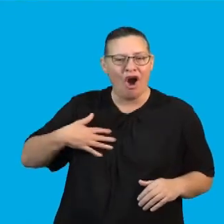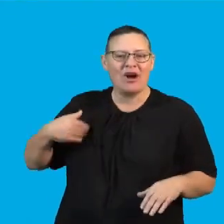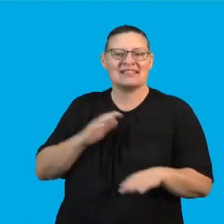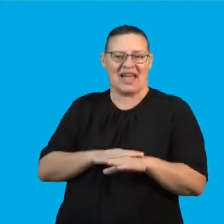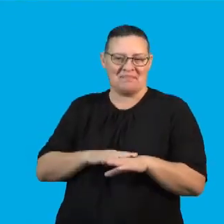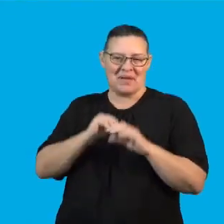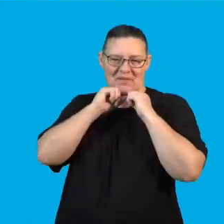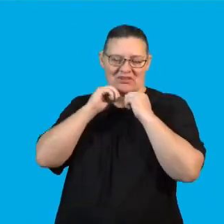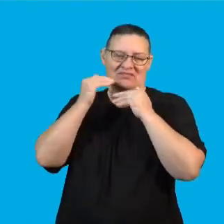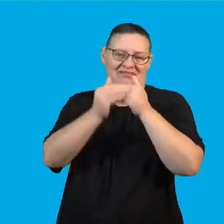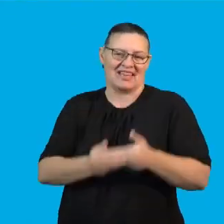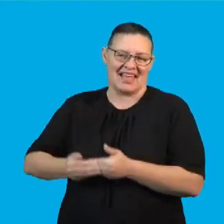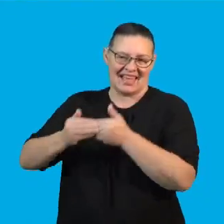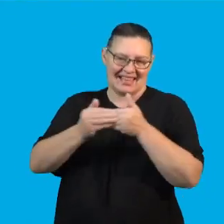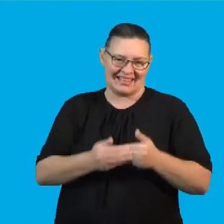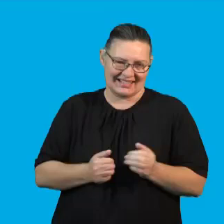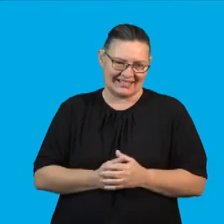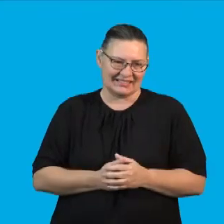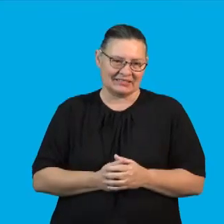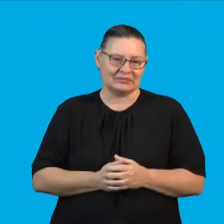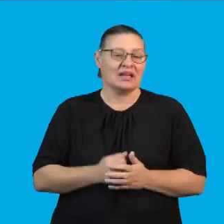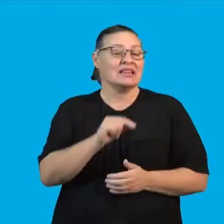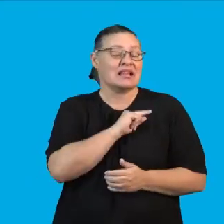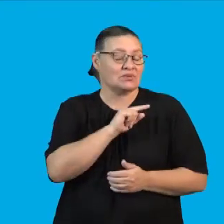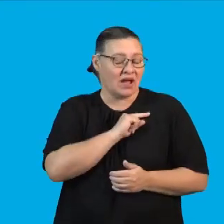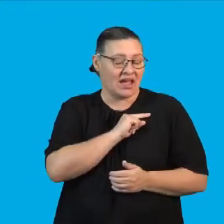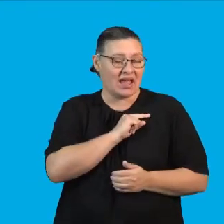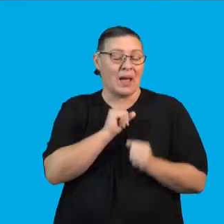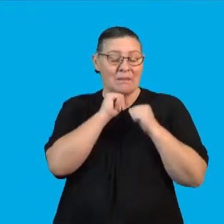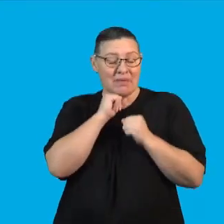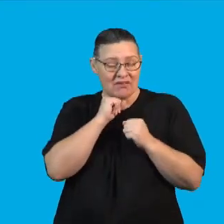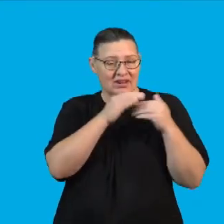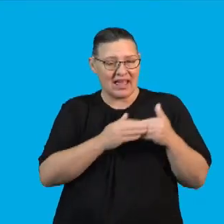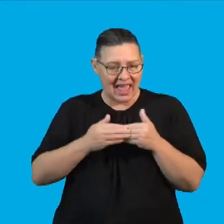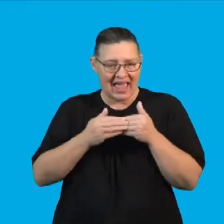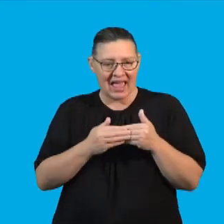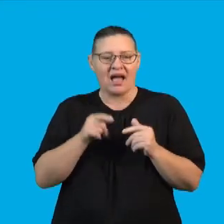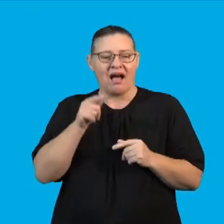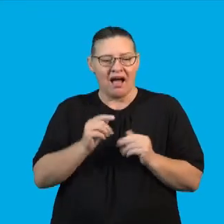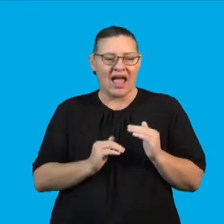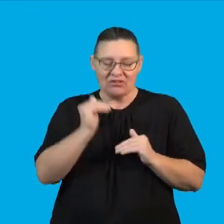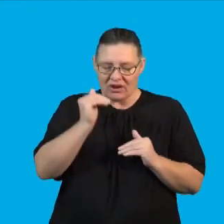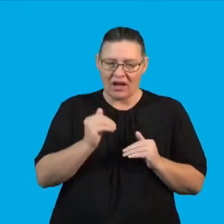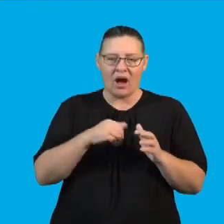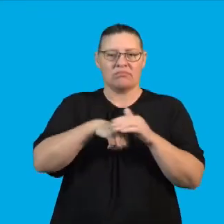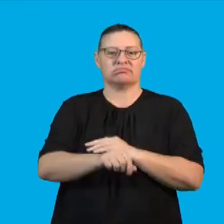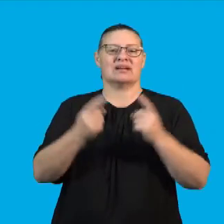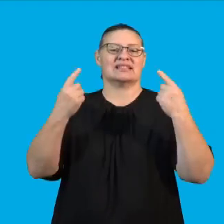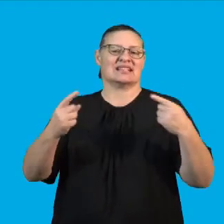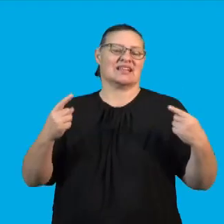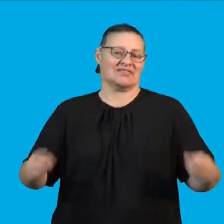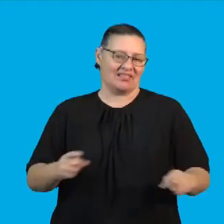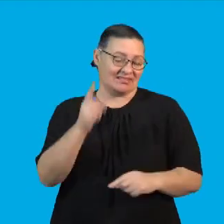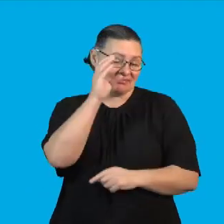longer time for parental care. Therefore, parental care increases reproductive